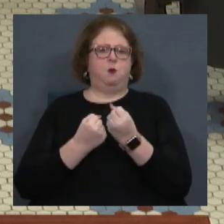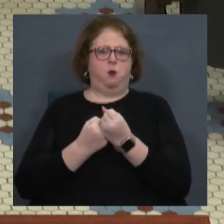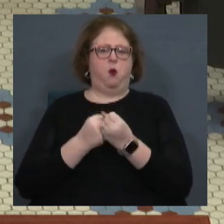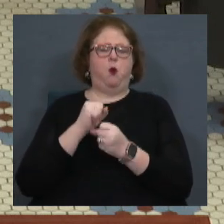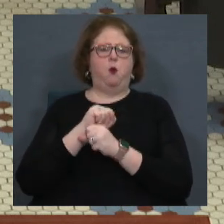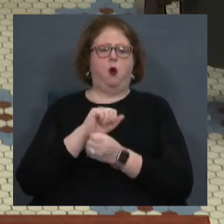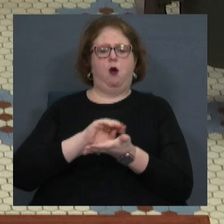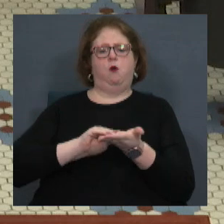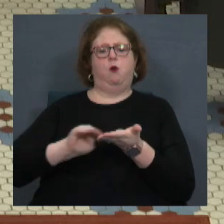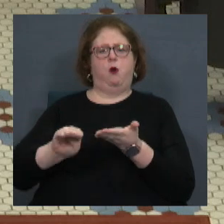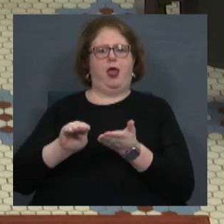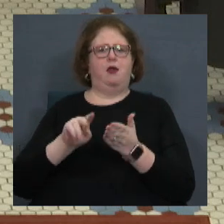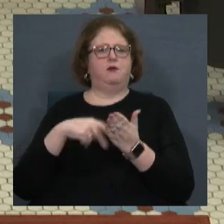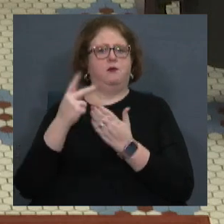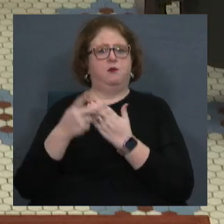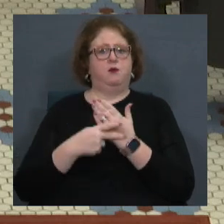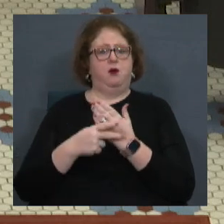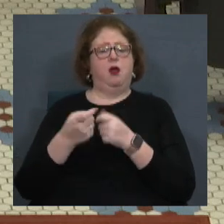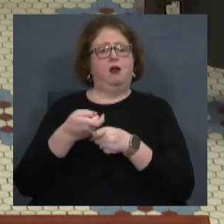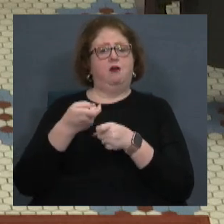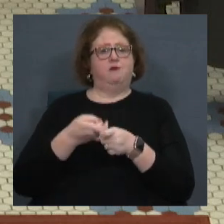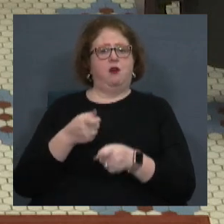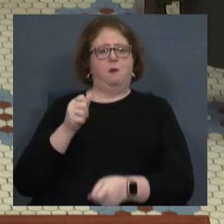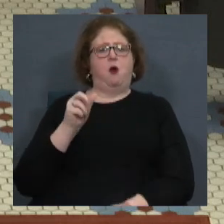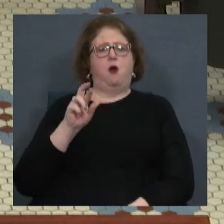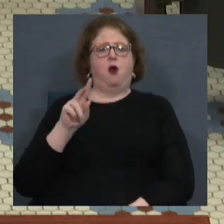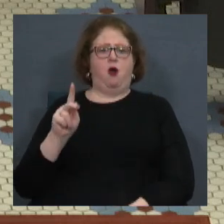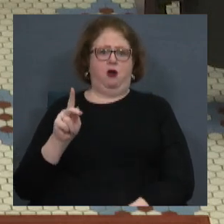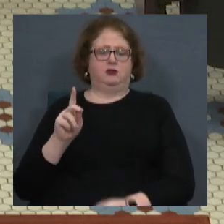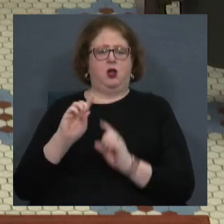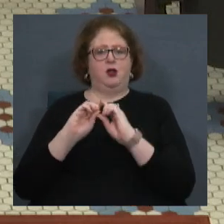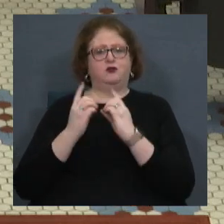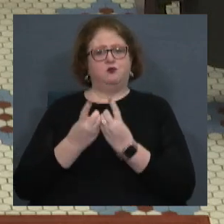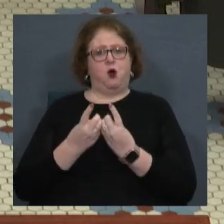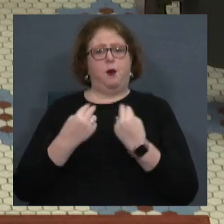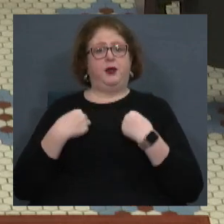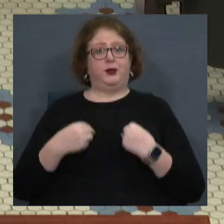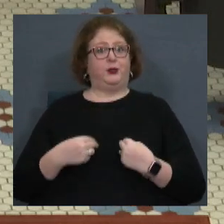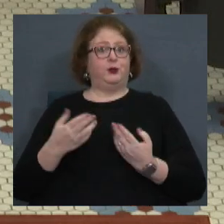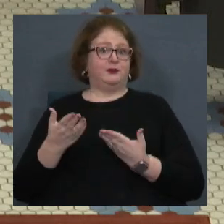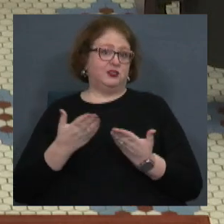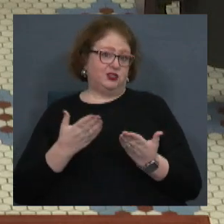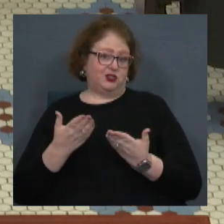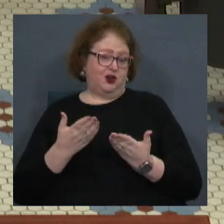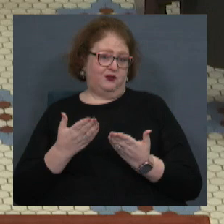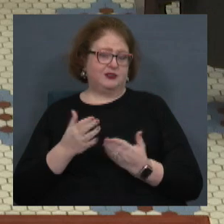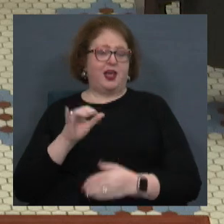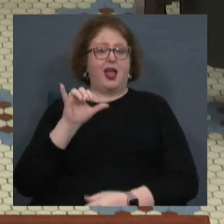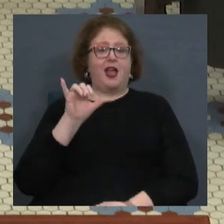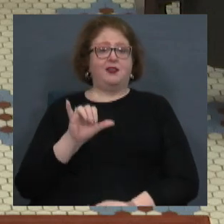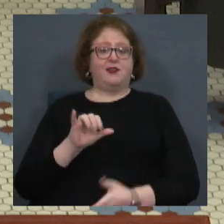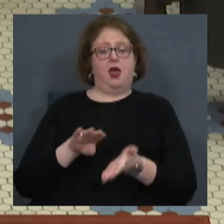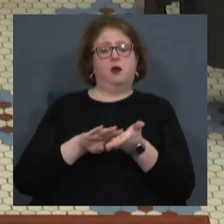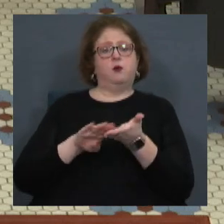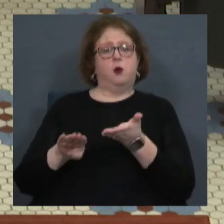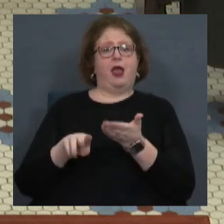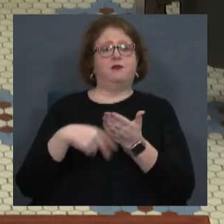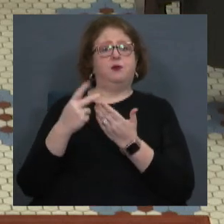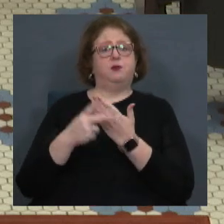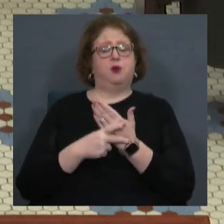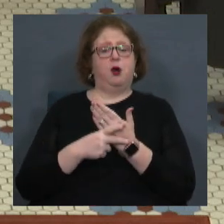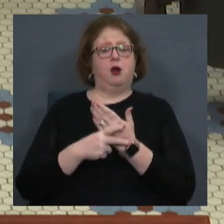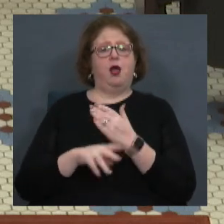by the Arkansas Department of Human Services. Under this waiver program, up to 5 individuals living